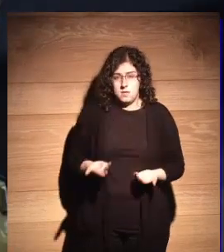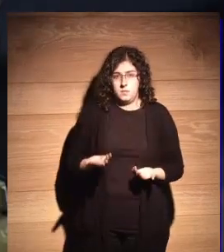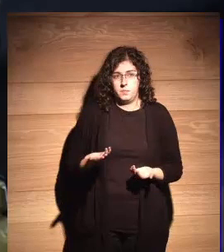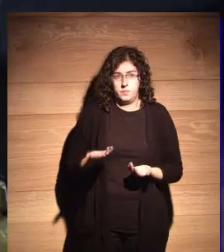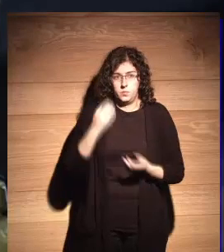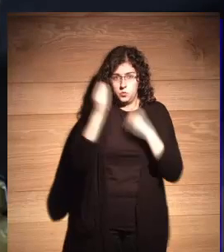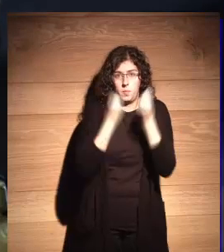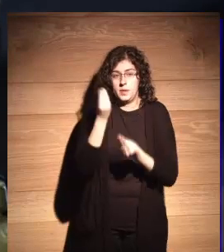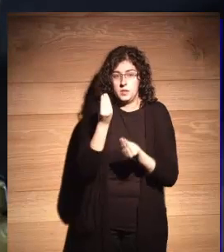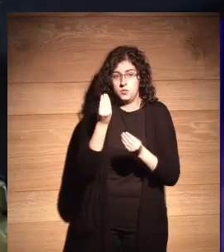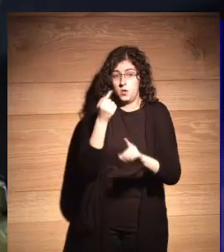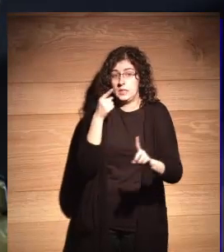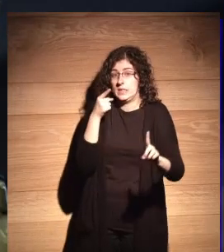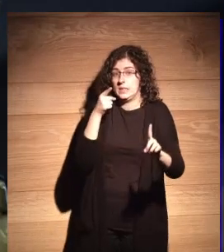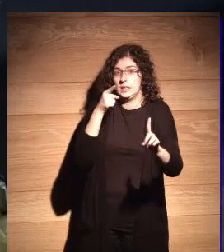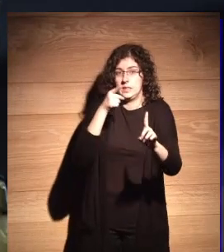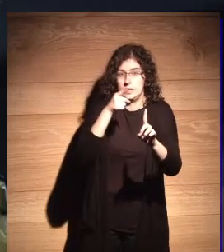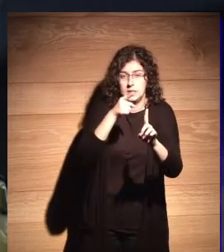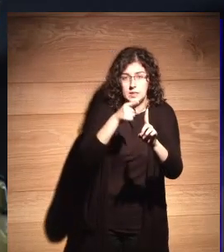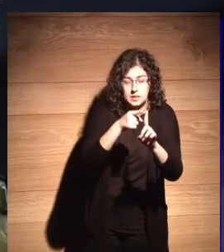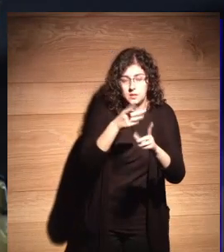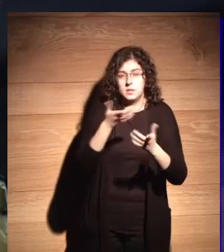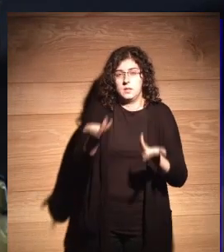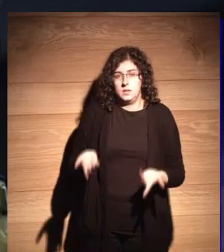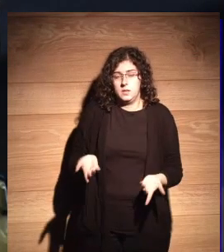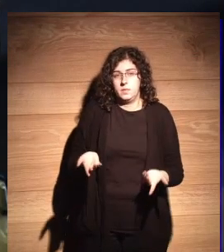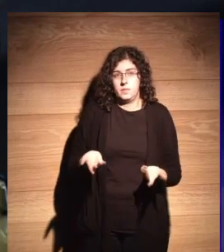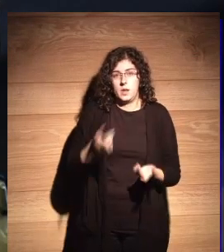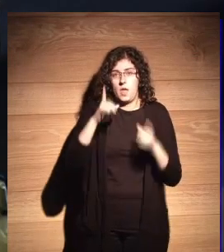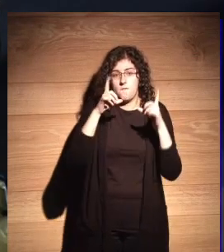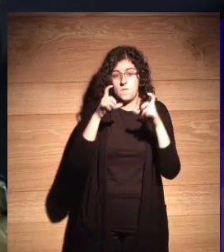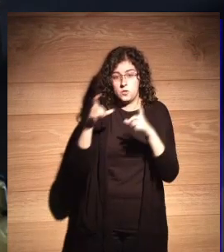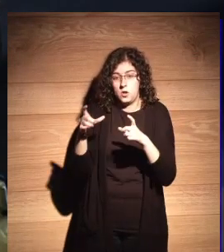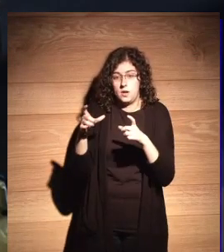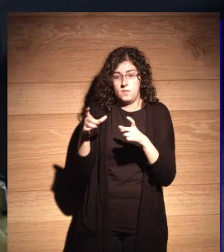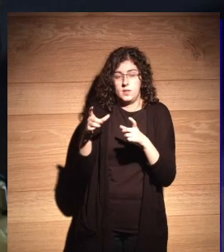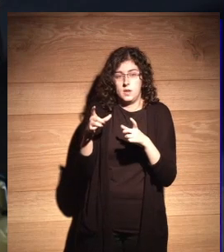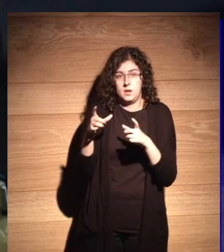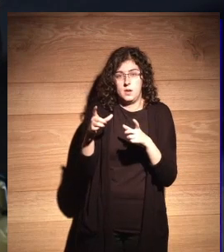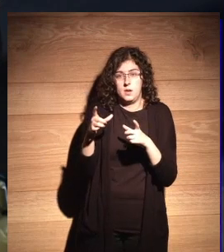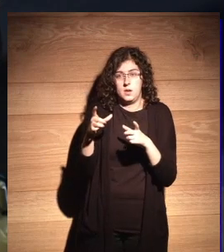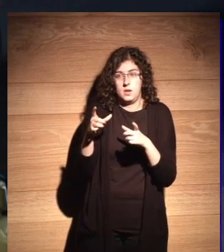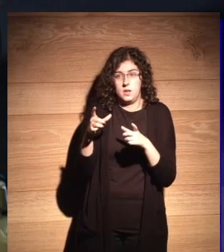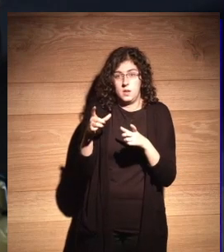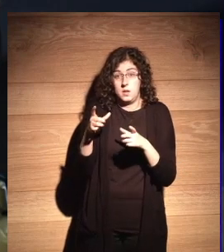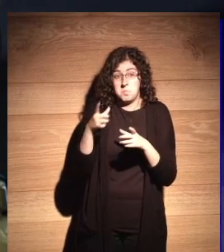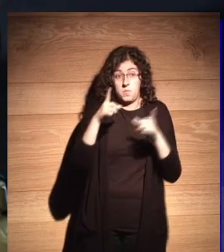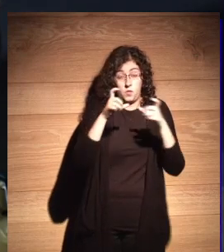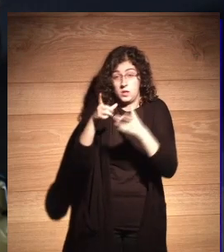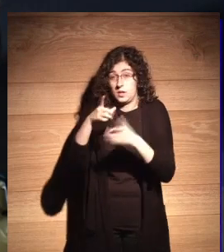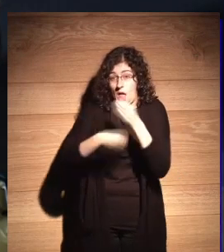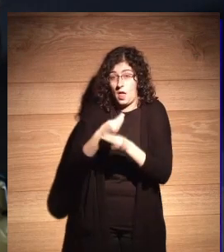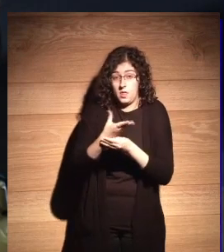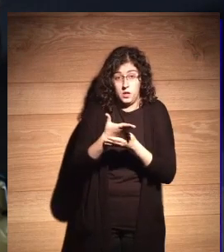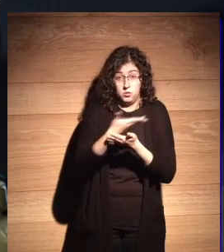that having photography accessible to everybody is a great sort of goal that we can